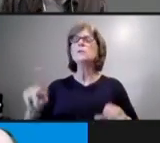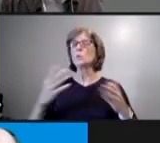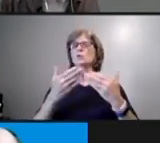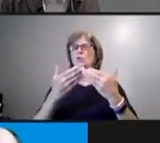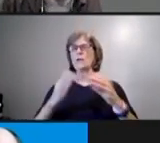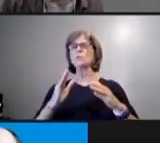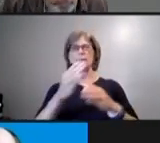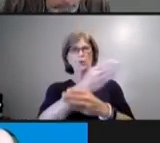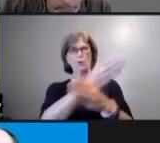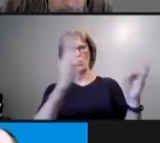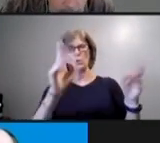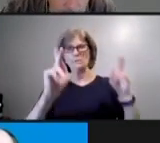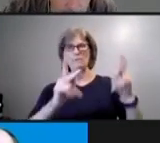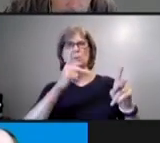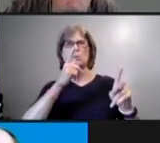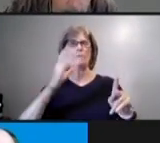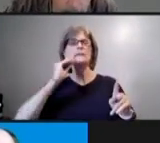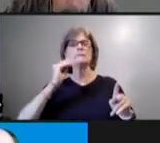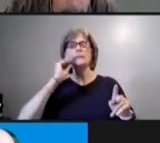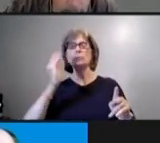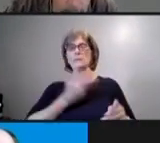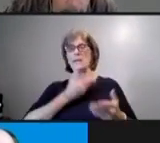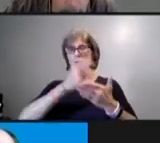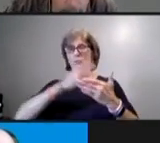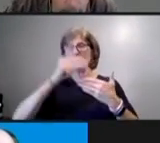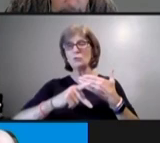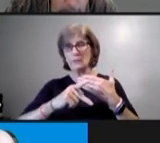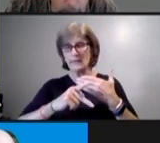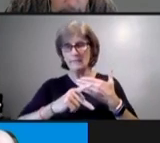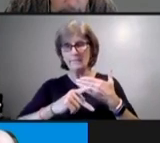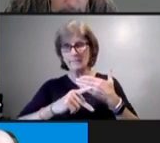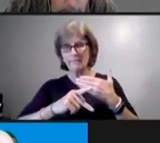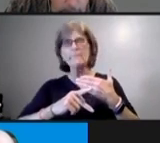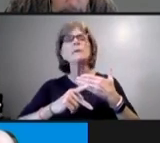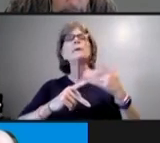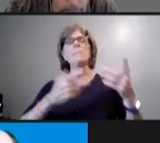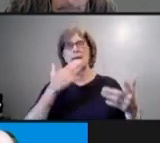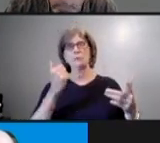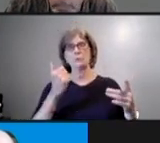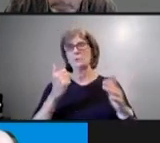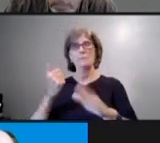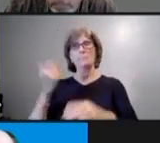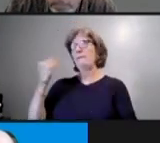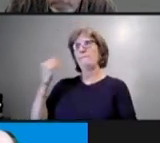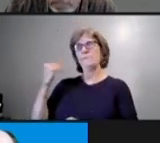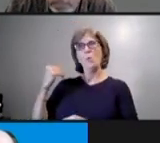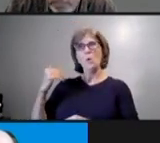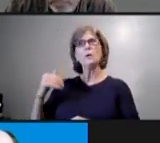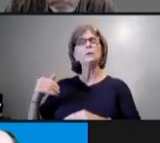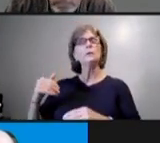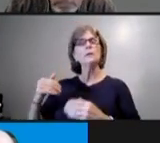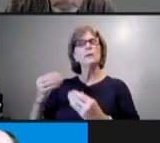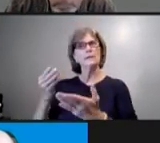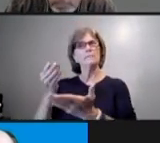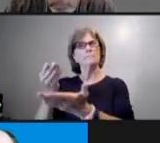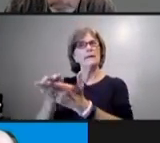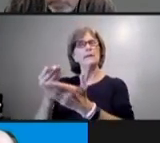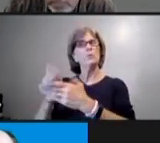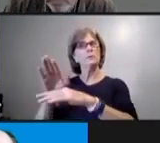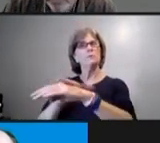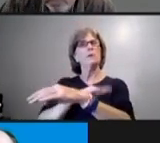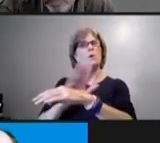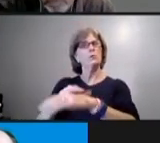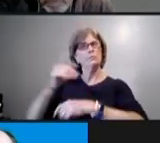historically, rental assistance money was not dispersed as quickly as some landlords may have preferred. So we worked